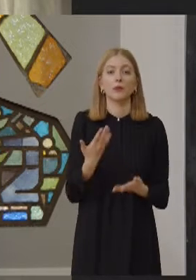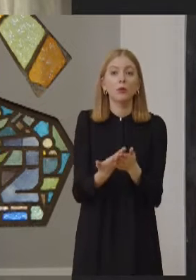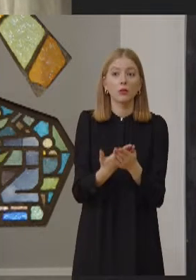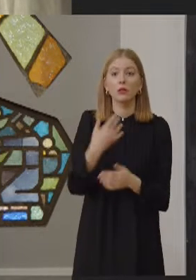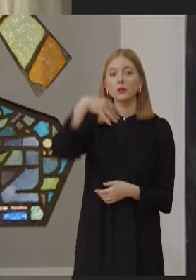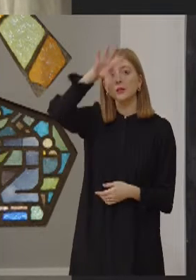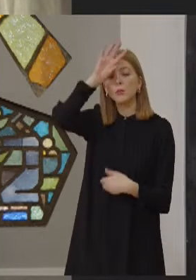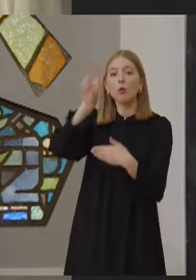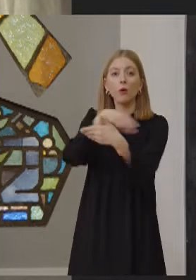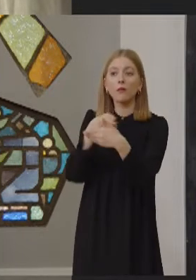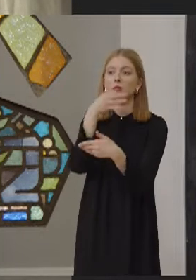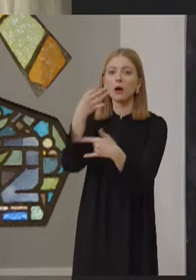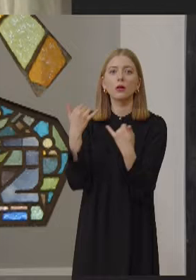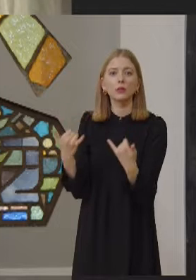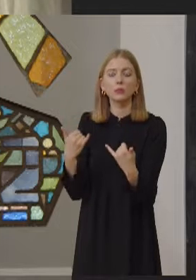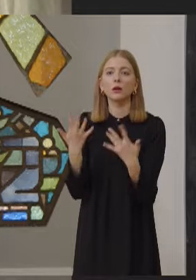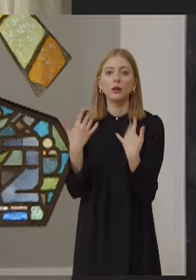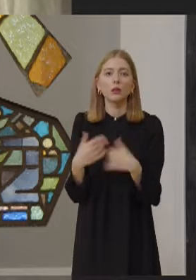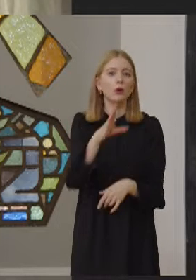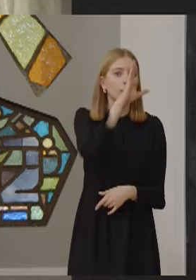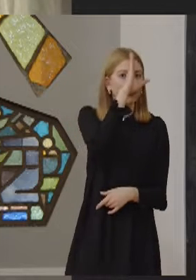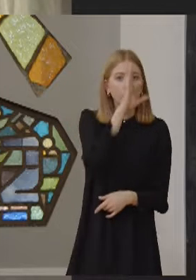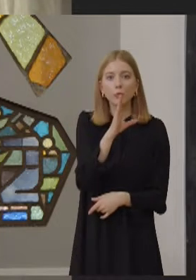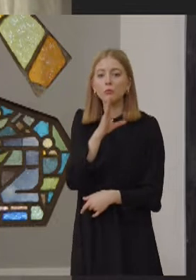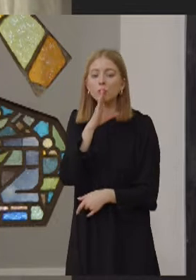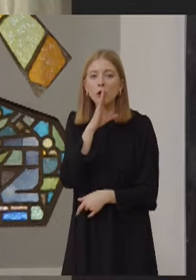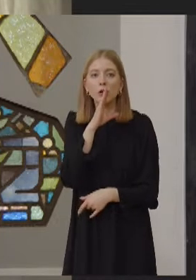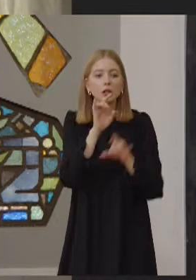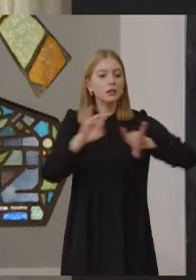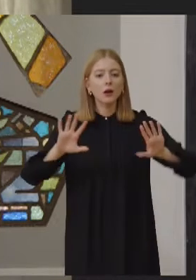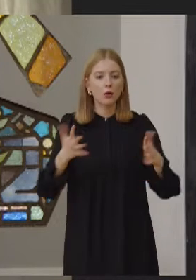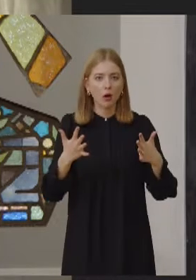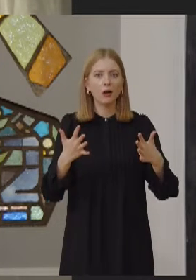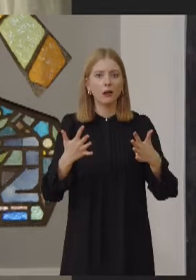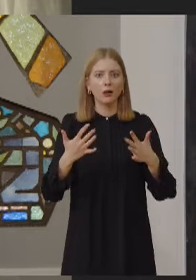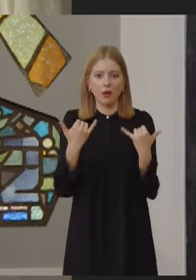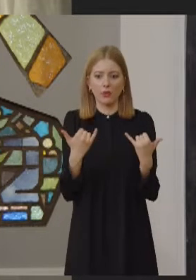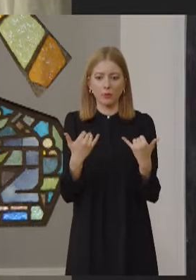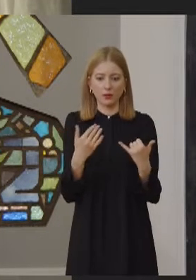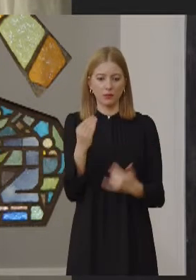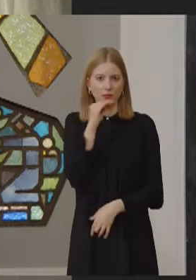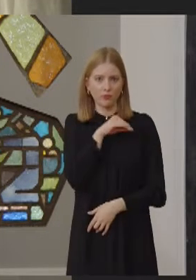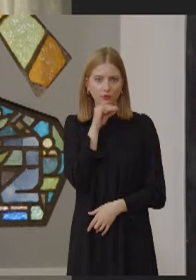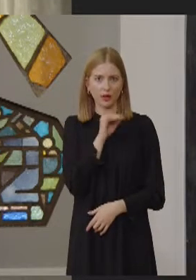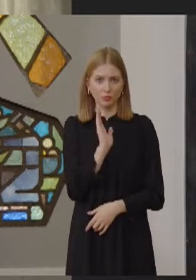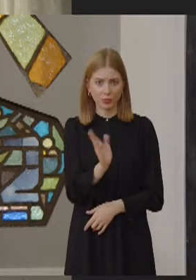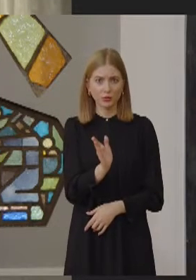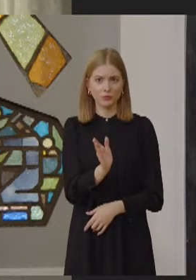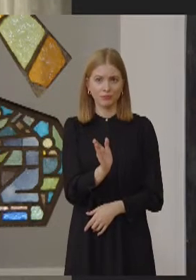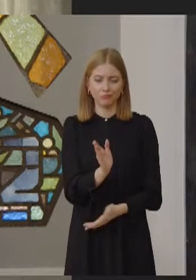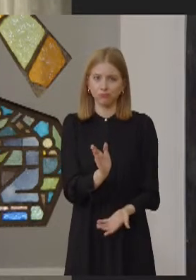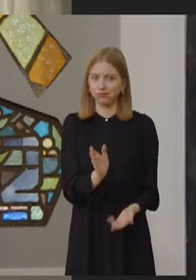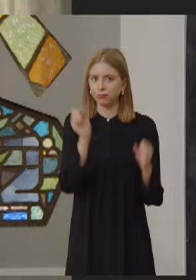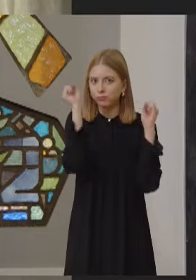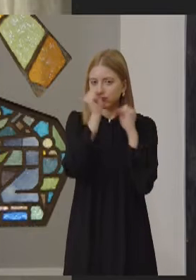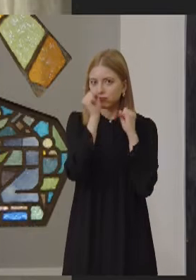steps taken by Lithuanian church, because it is said that the Istanbul Convention will eliminate the differences